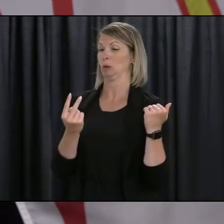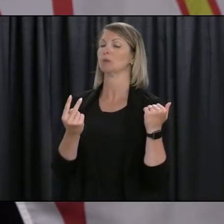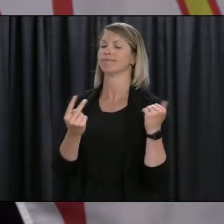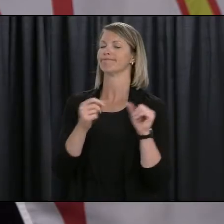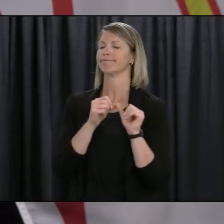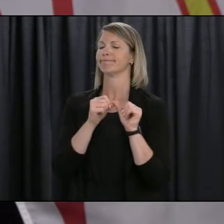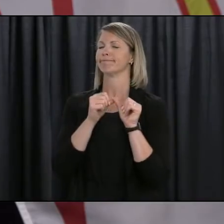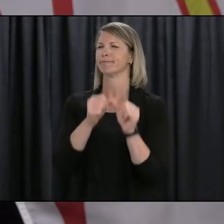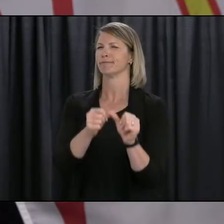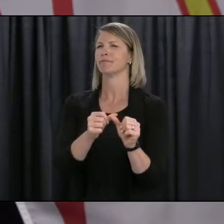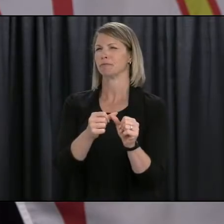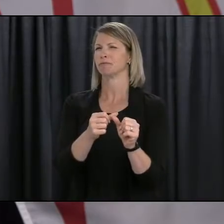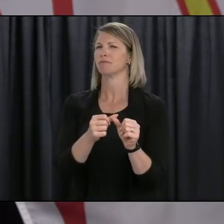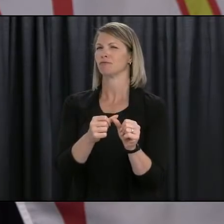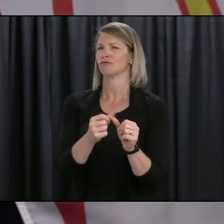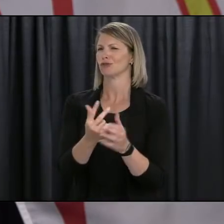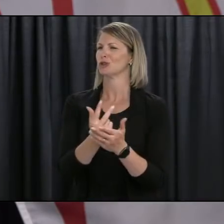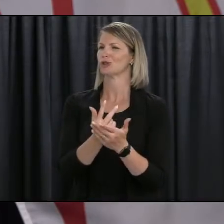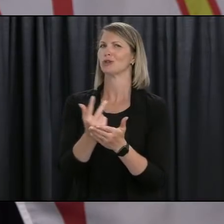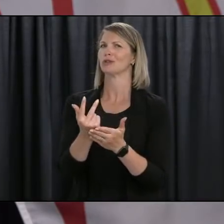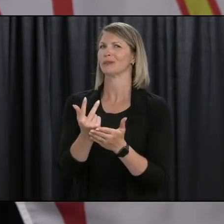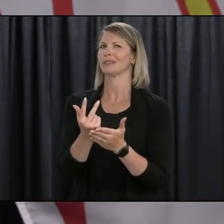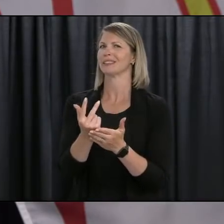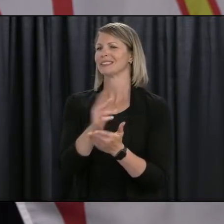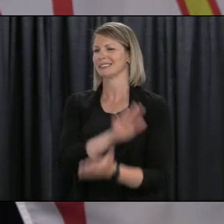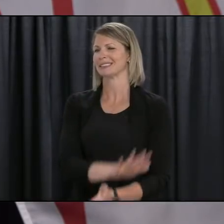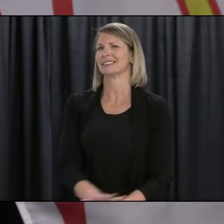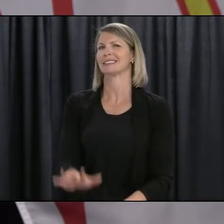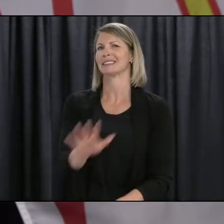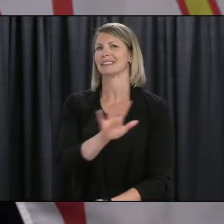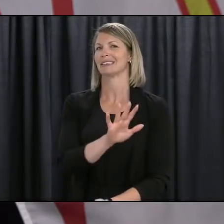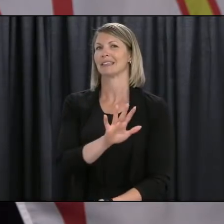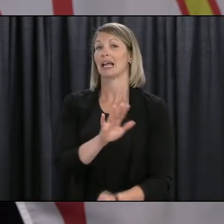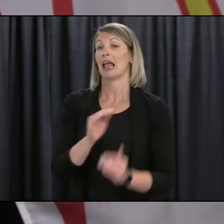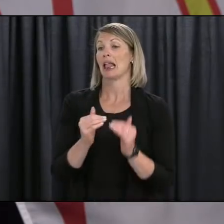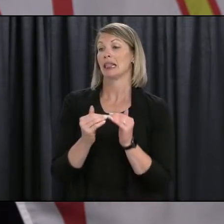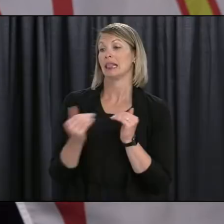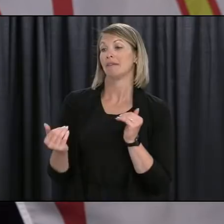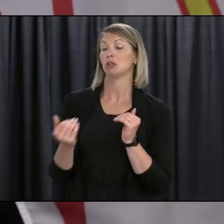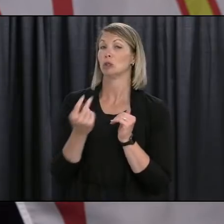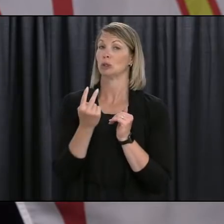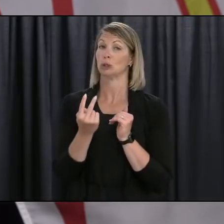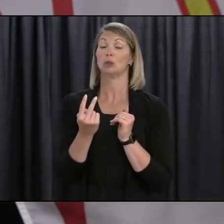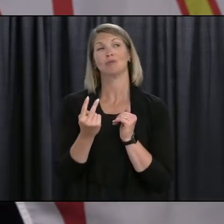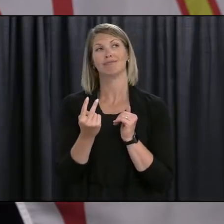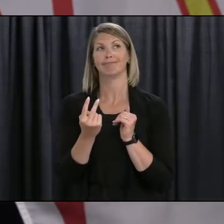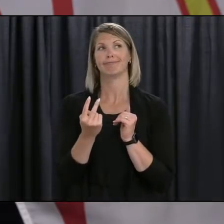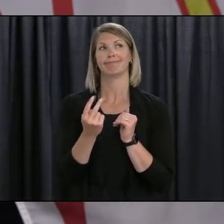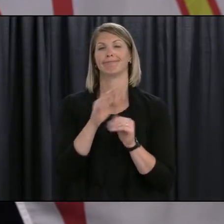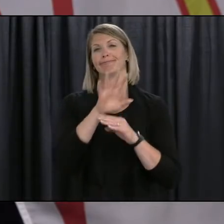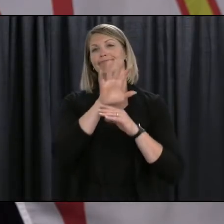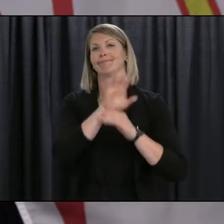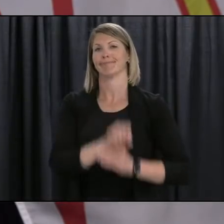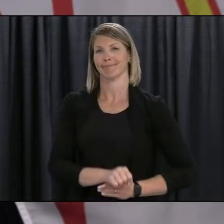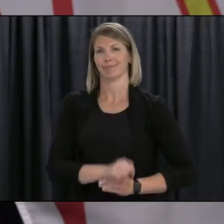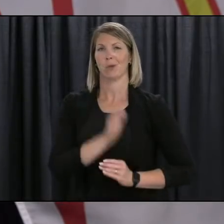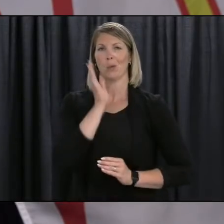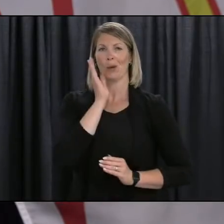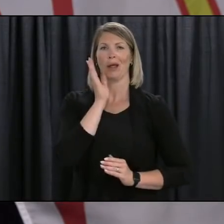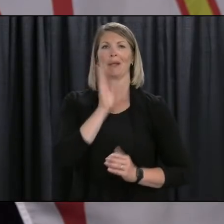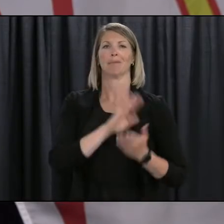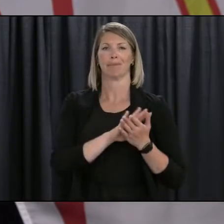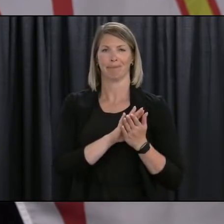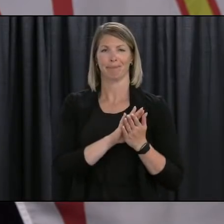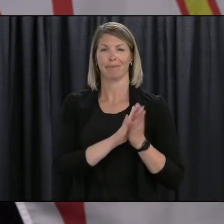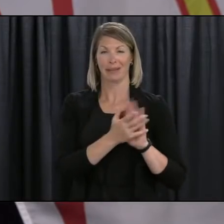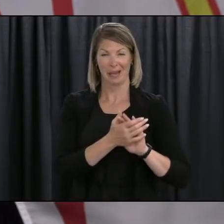And level 1, I think, will be sort of a new normal that we will be able to move out of once